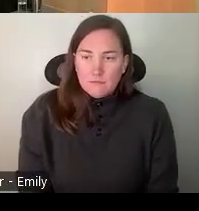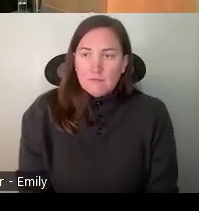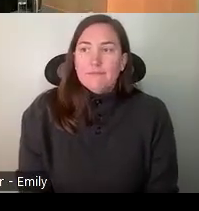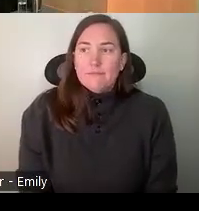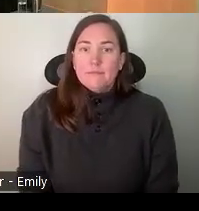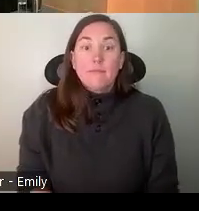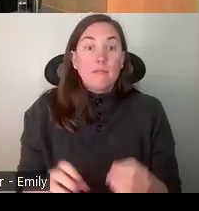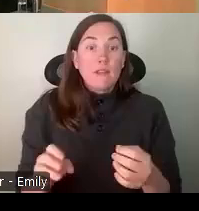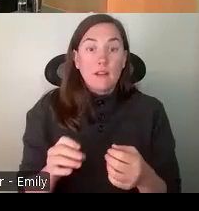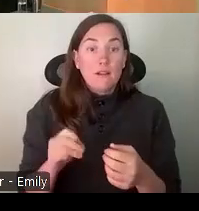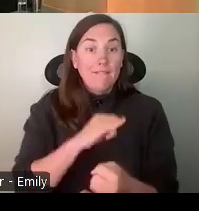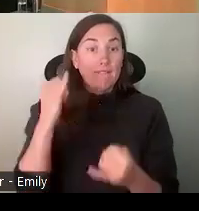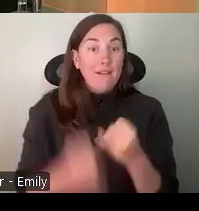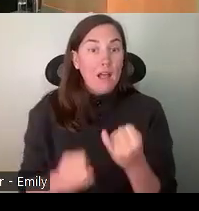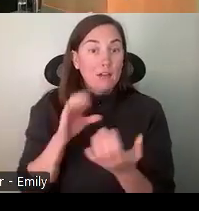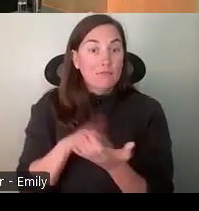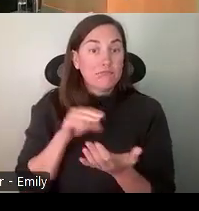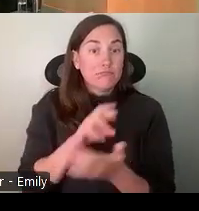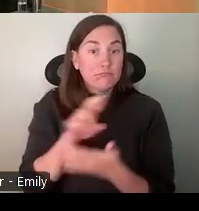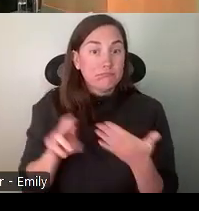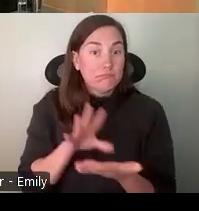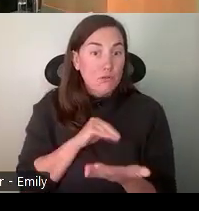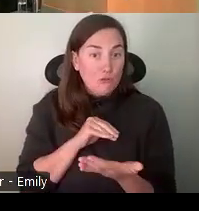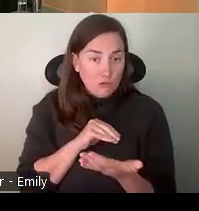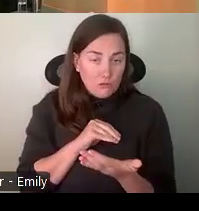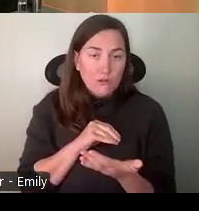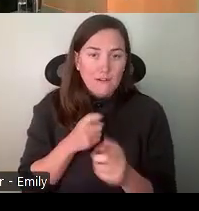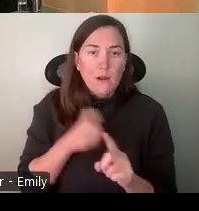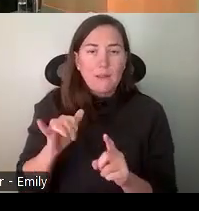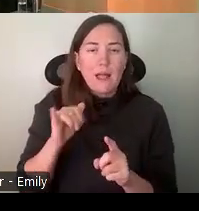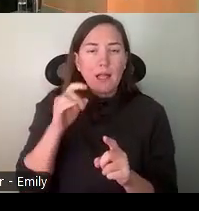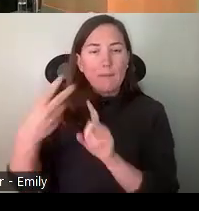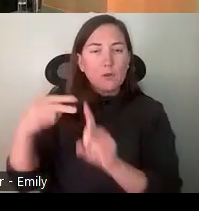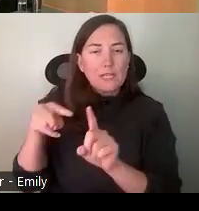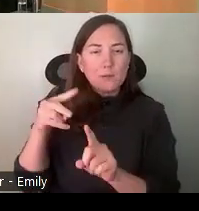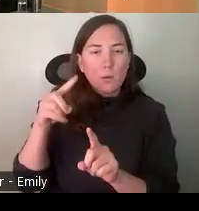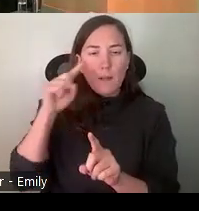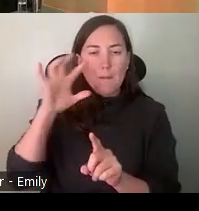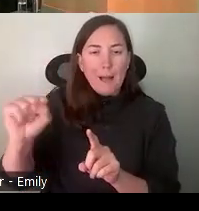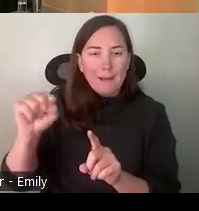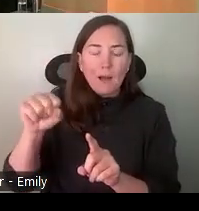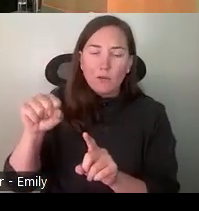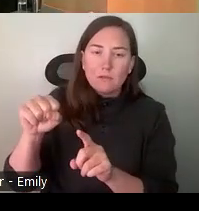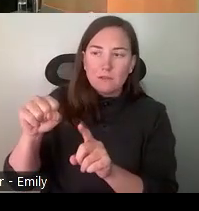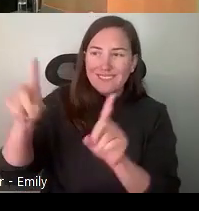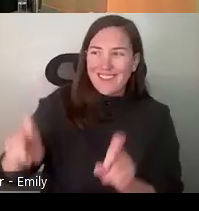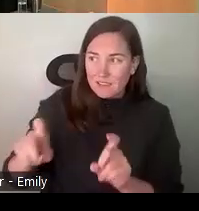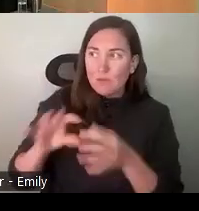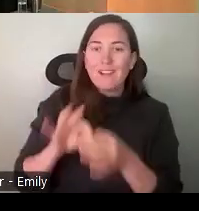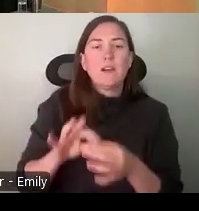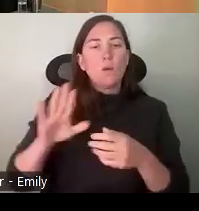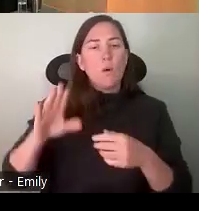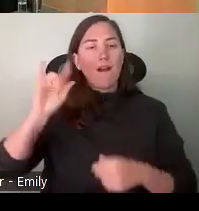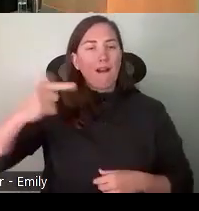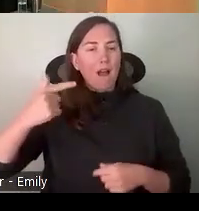The final set of findings I want to talk about from this perceptual pop-out task relate to cognitive performance. So you'll